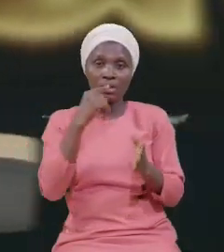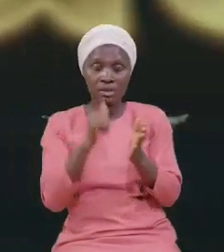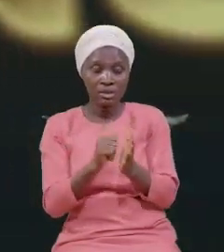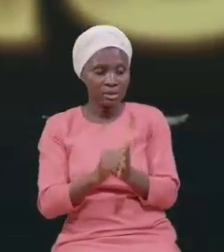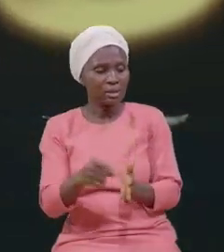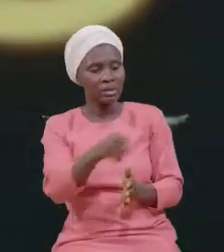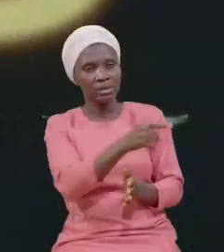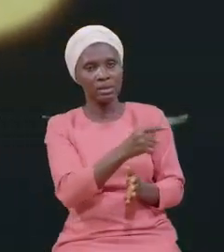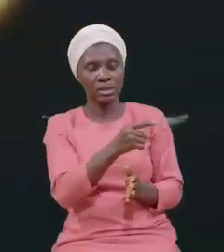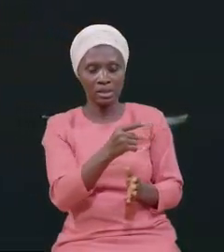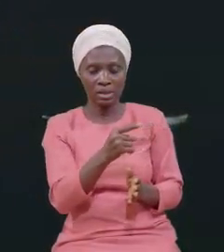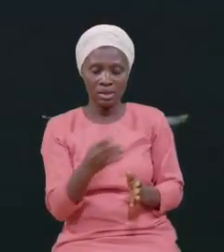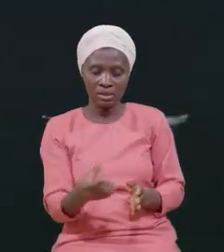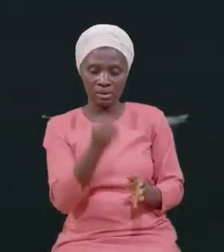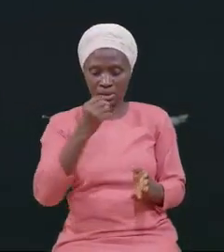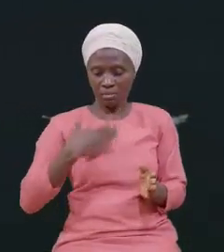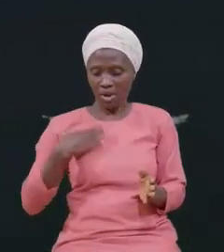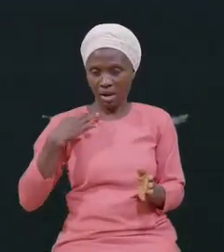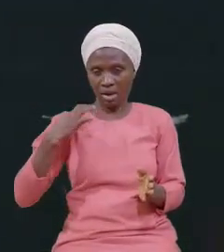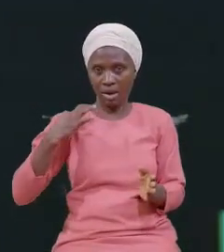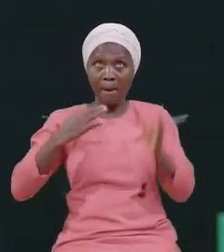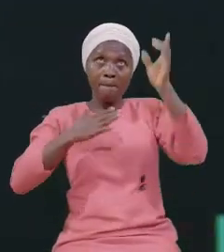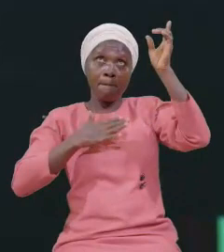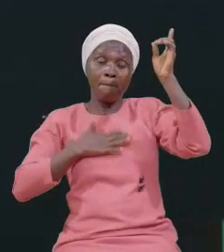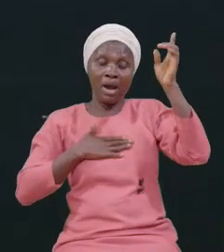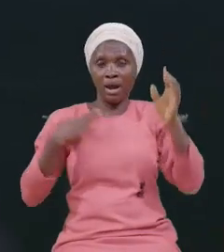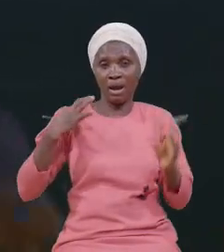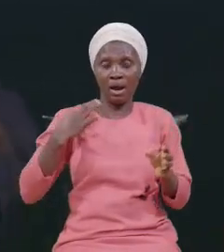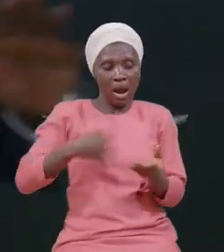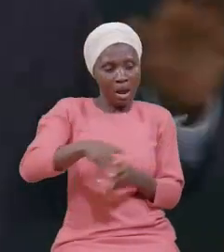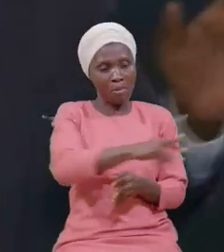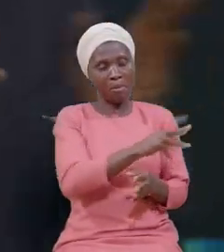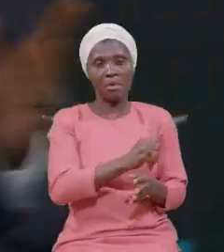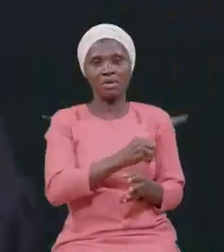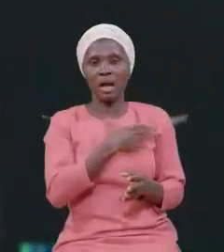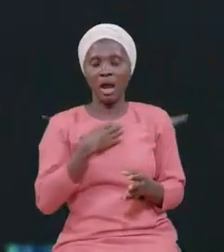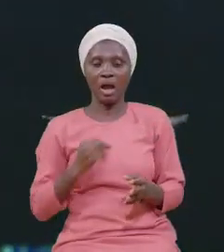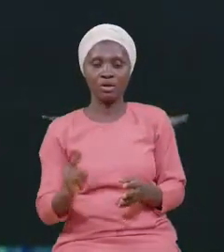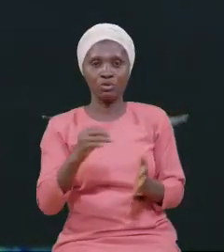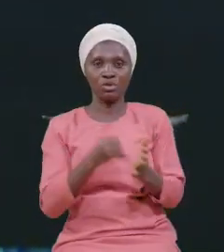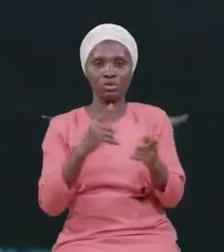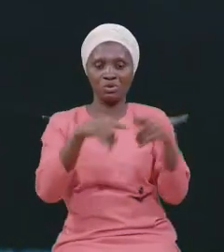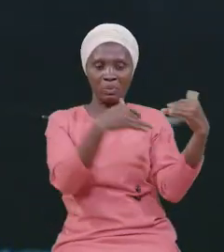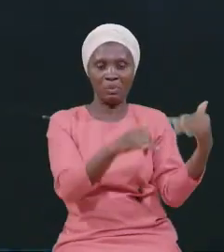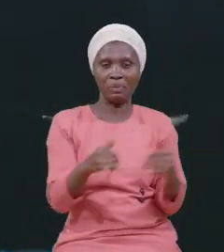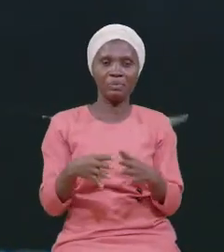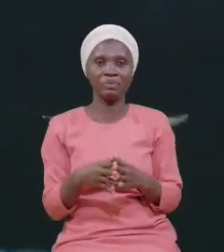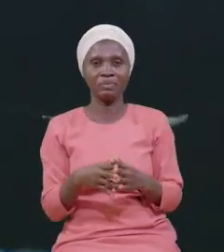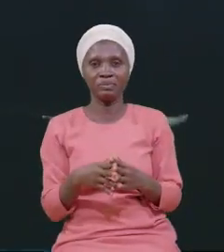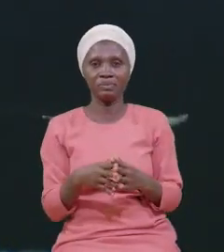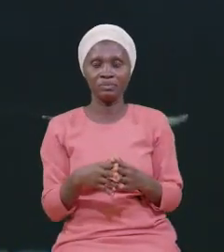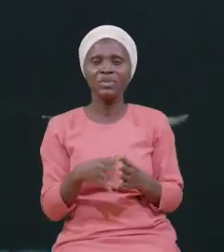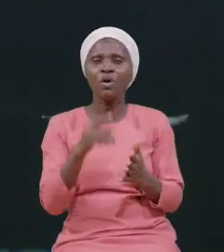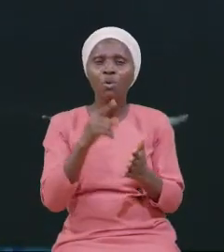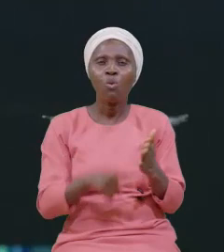and cast lots upon my vesture. What's the conclusion of all that? That Christ